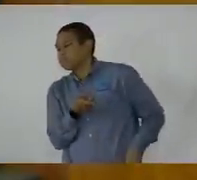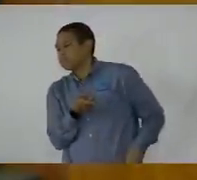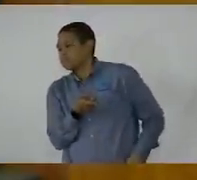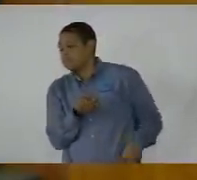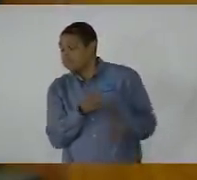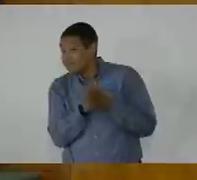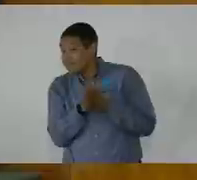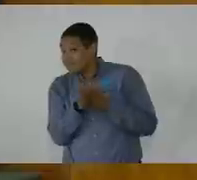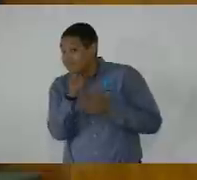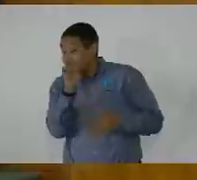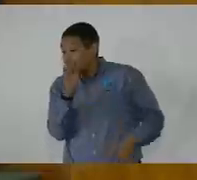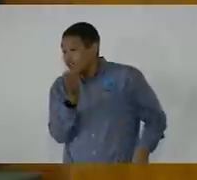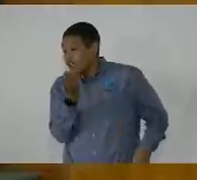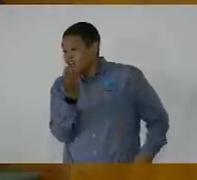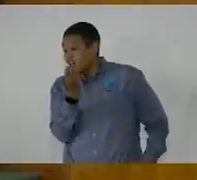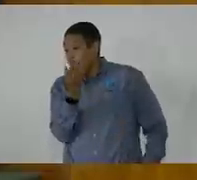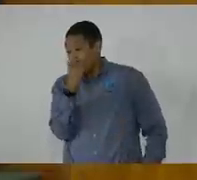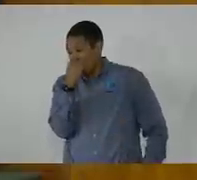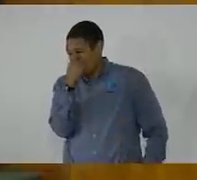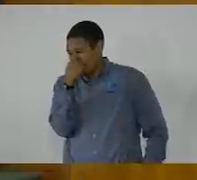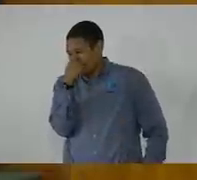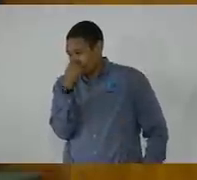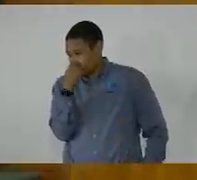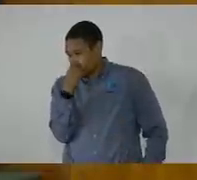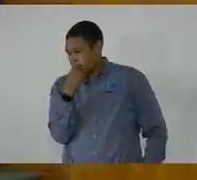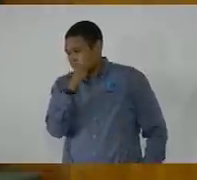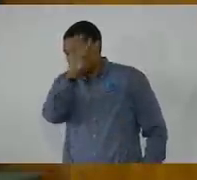an interest rate of